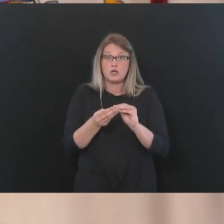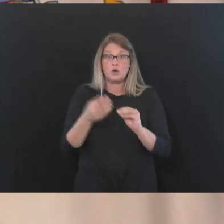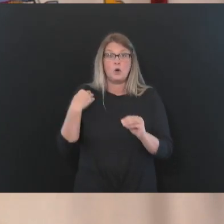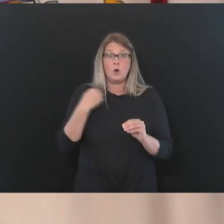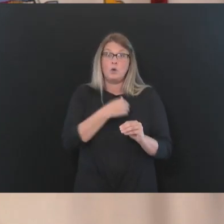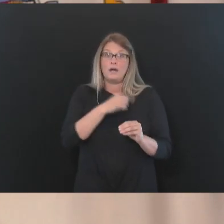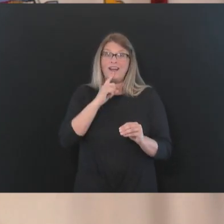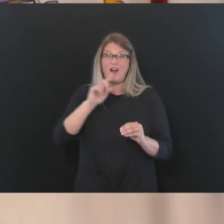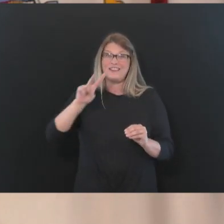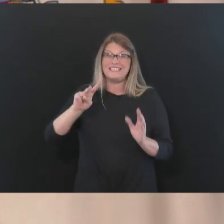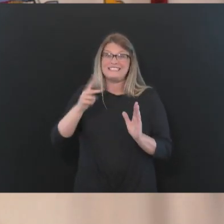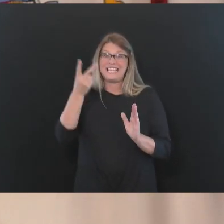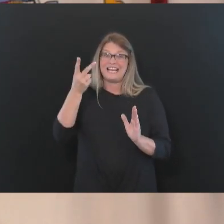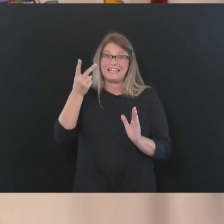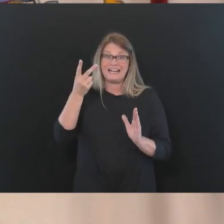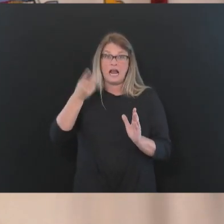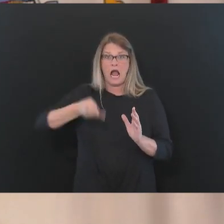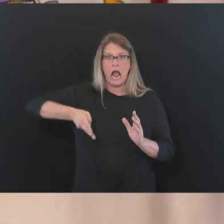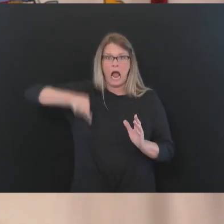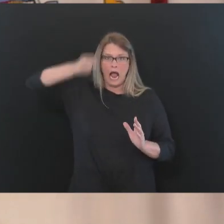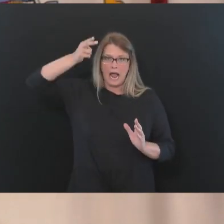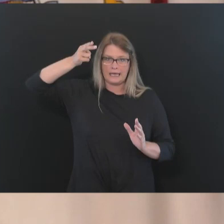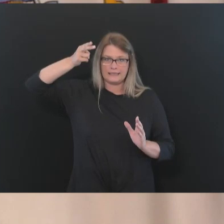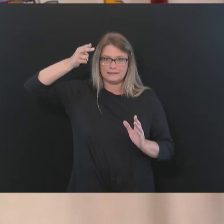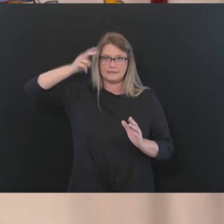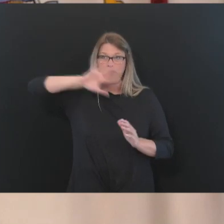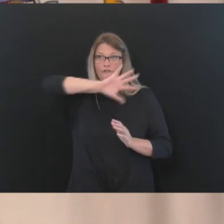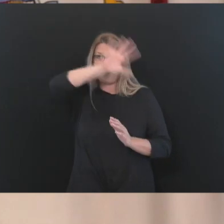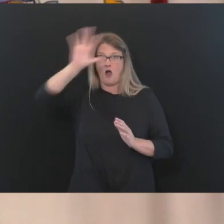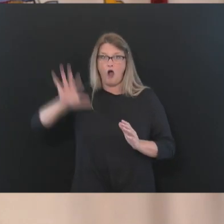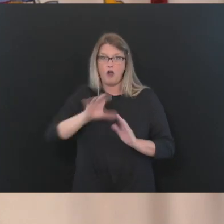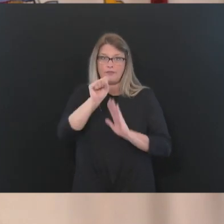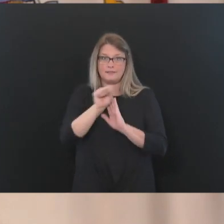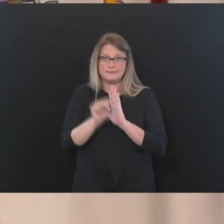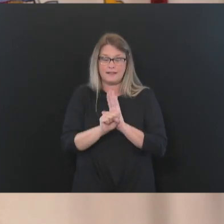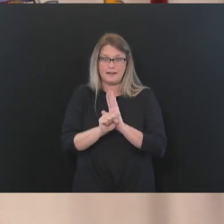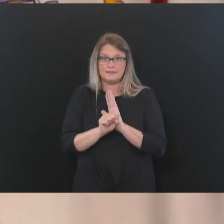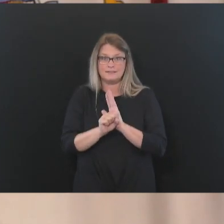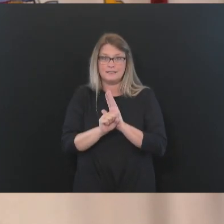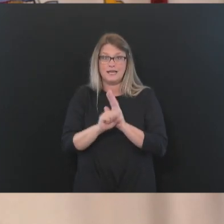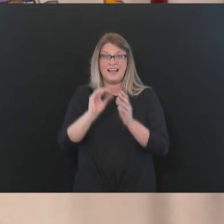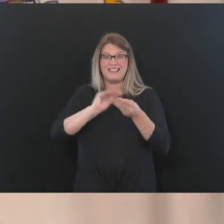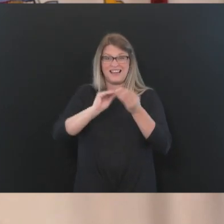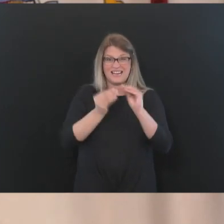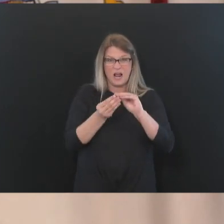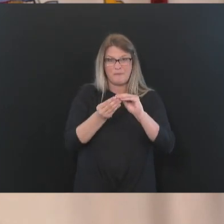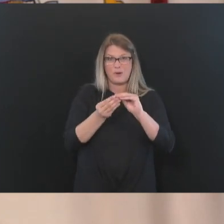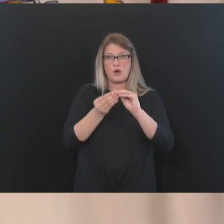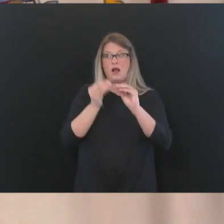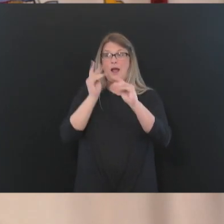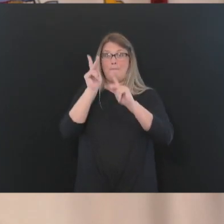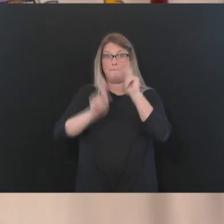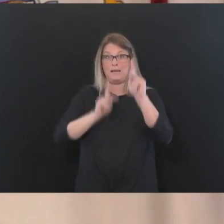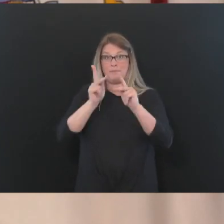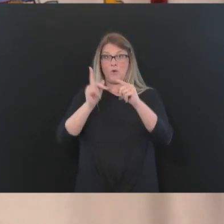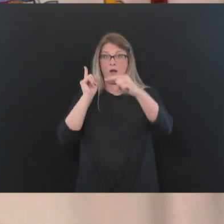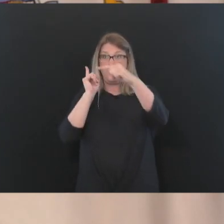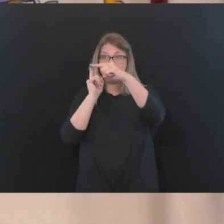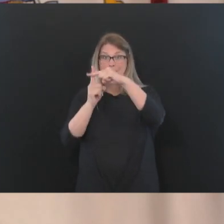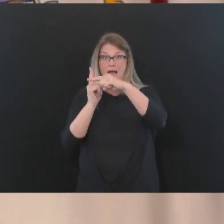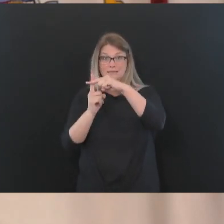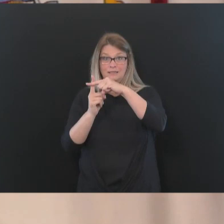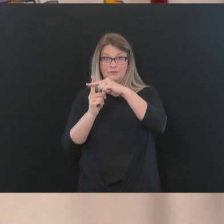second highest of all those states, and for the number of positive per tested, we're first,